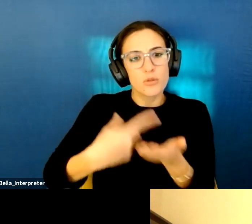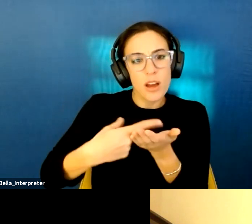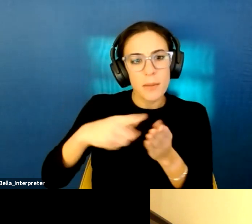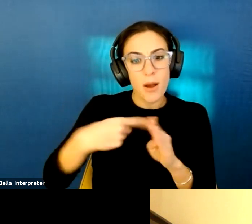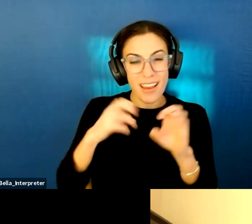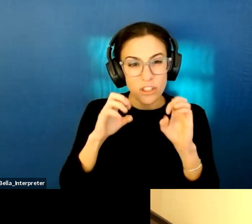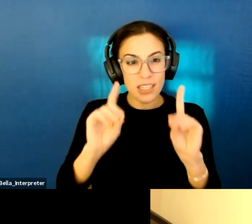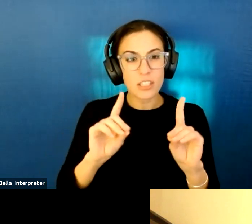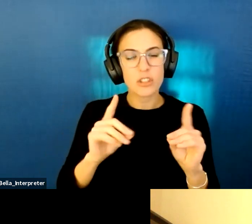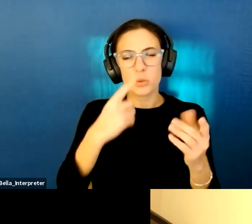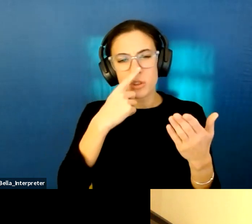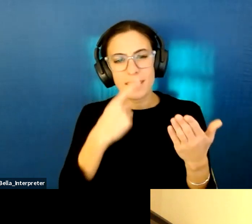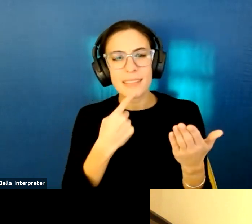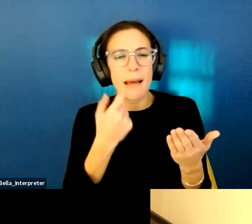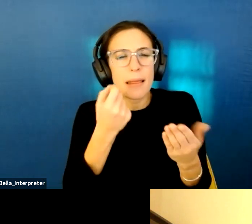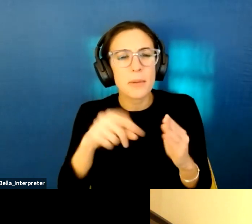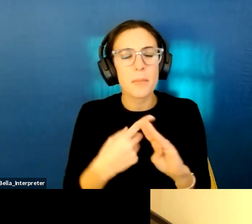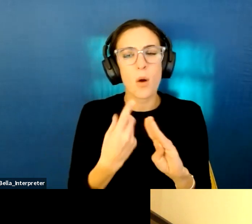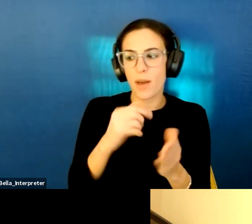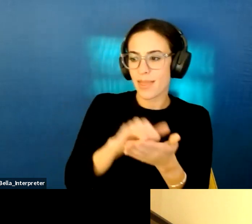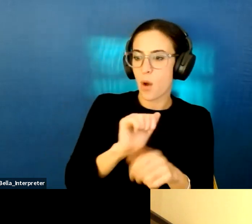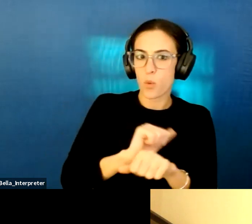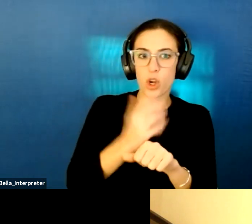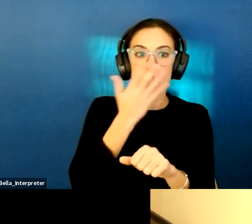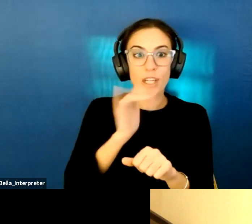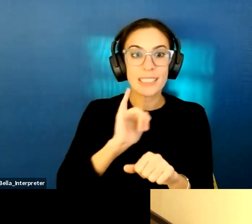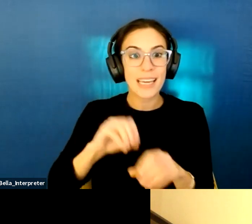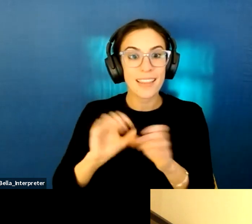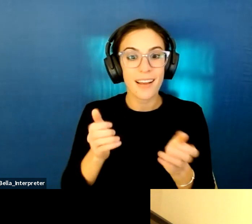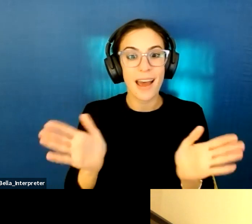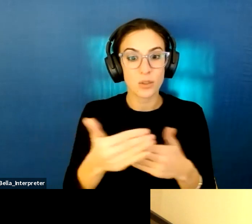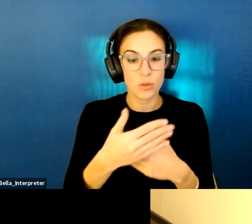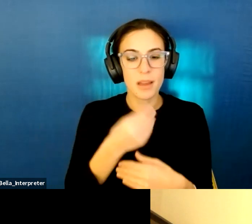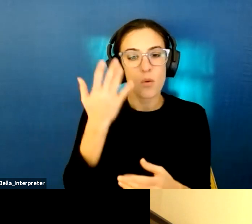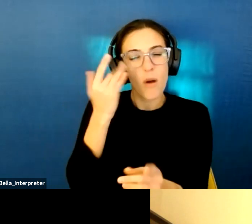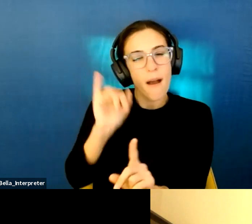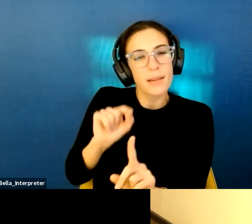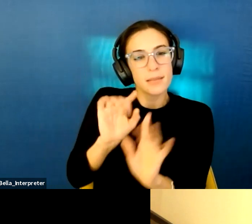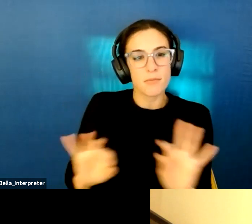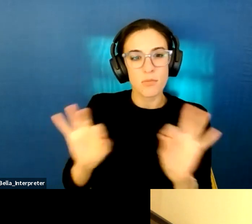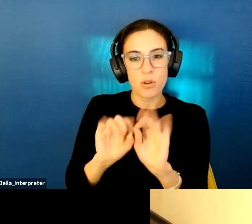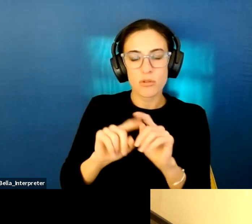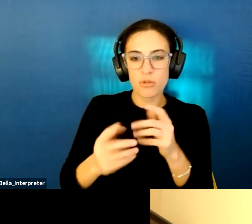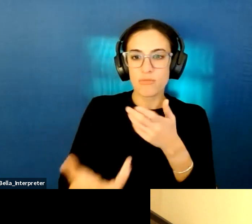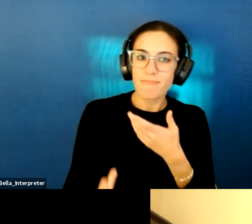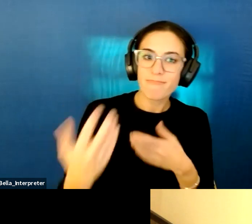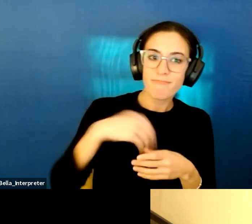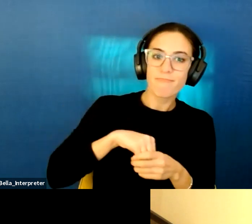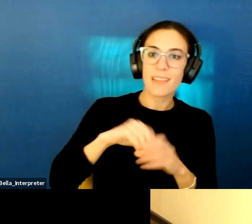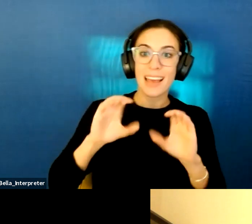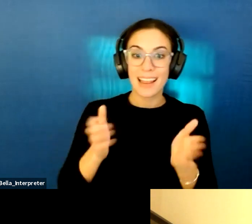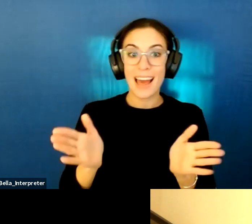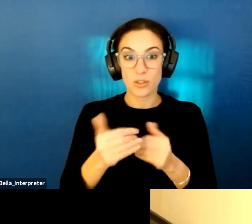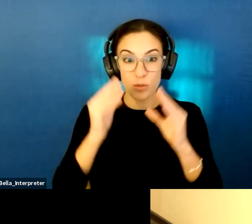to say a little bit about what that work looks like in the classroom and why it's important to engage classroom teachers in